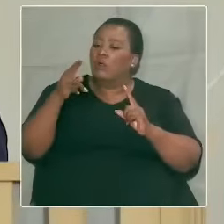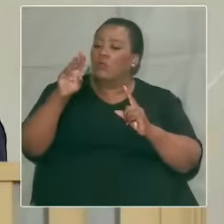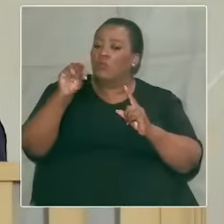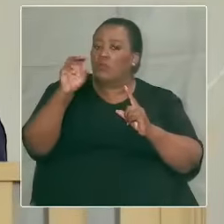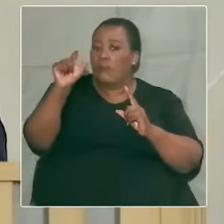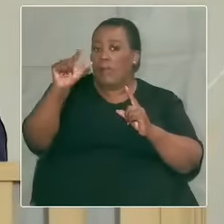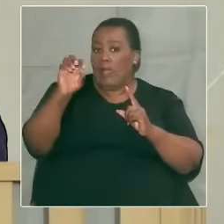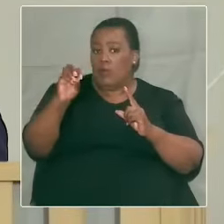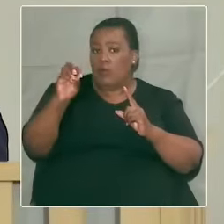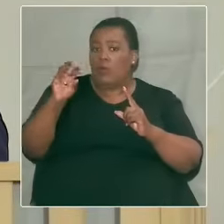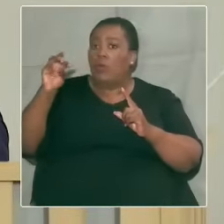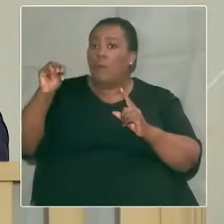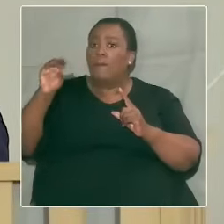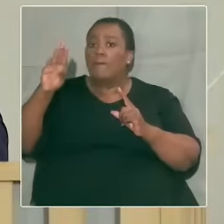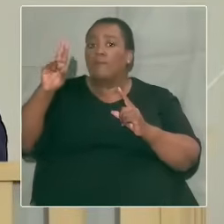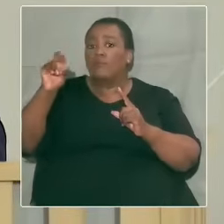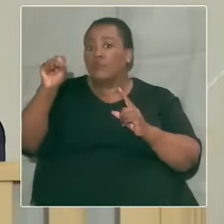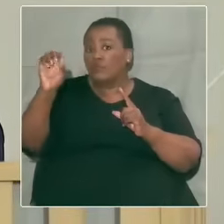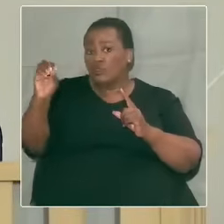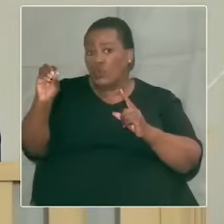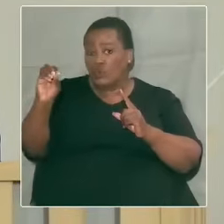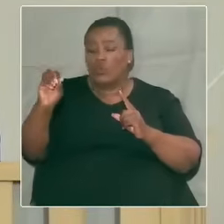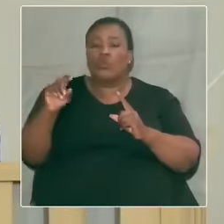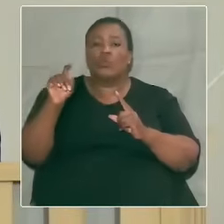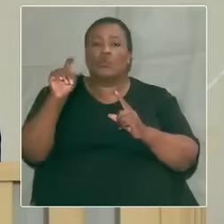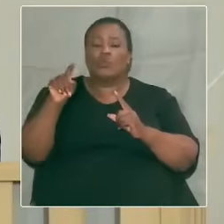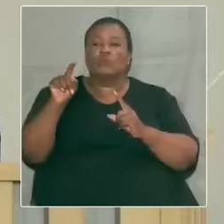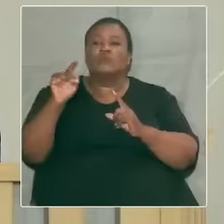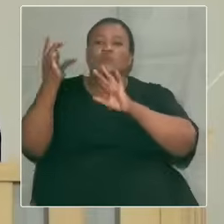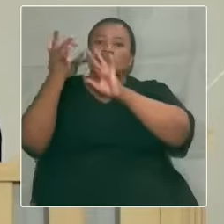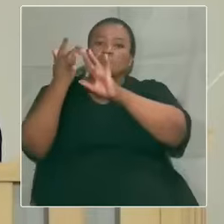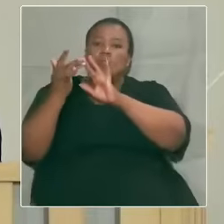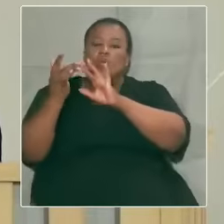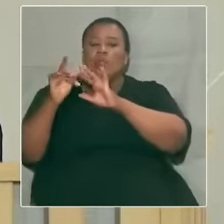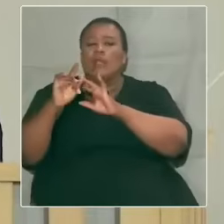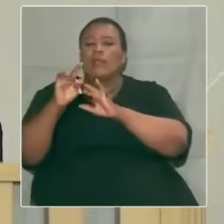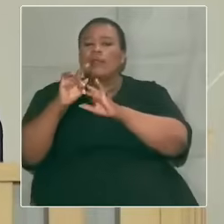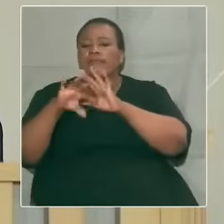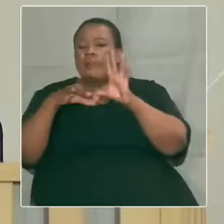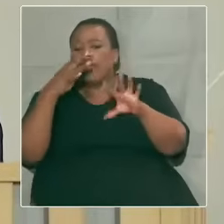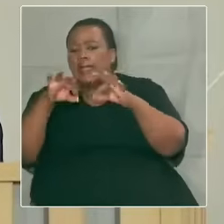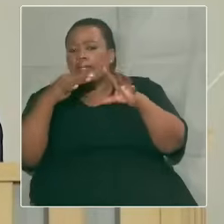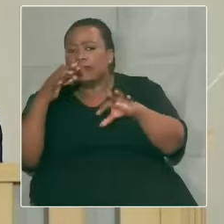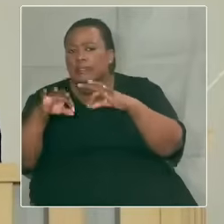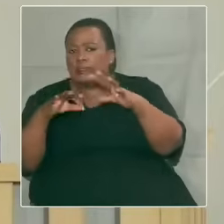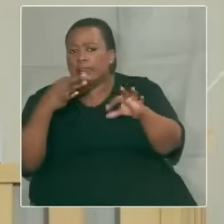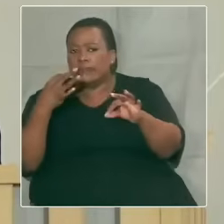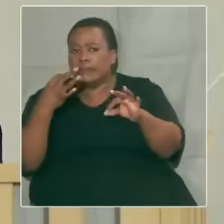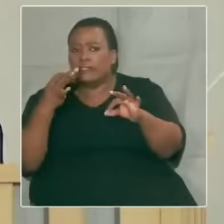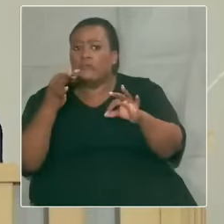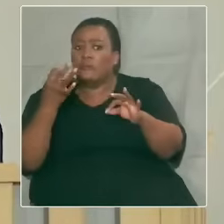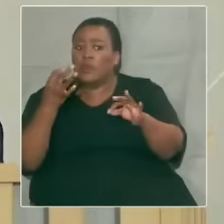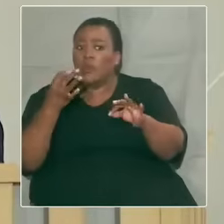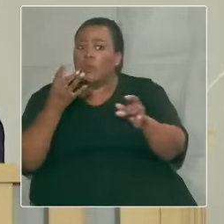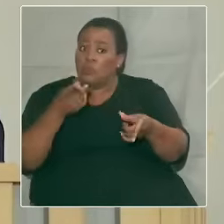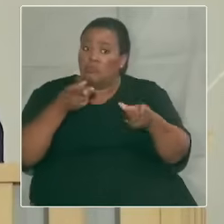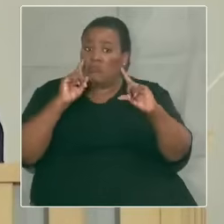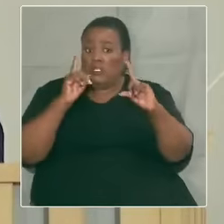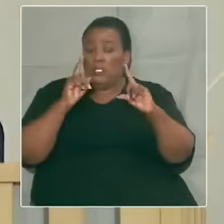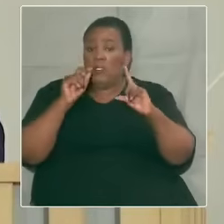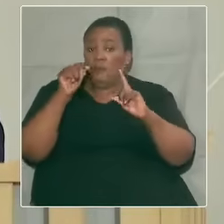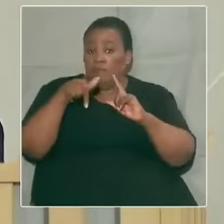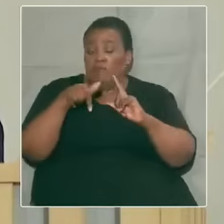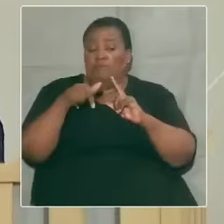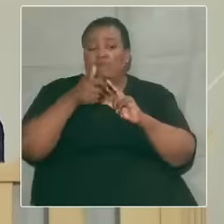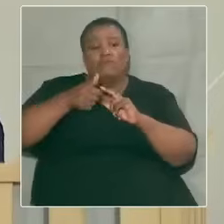conducted a threat and risk analysis supported by Major General Kalakala, who is Gauteng Head